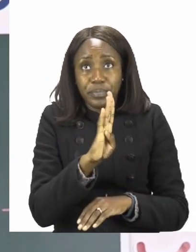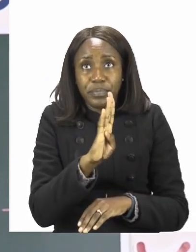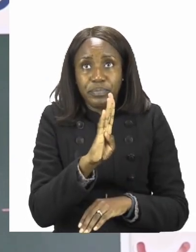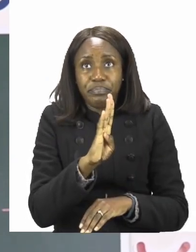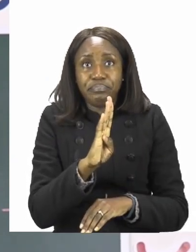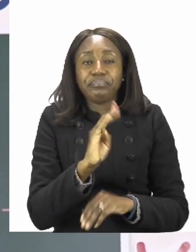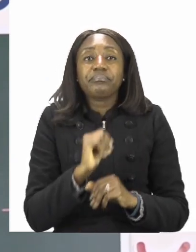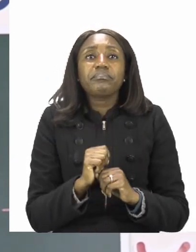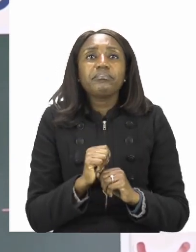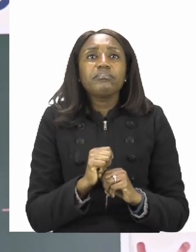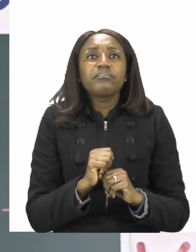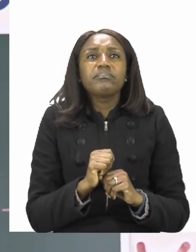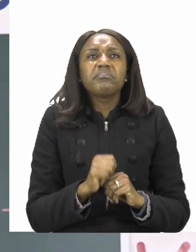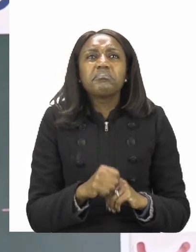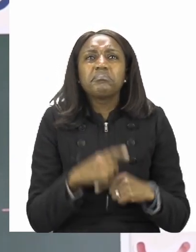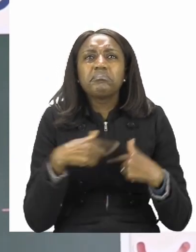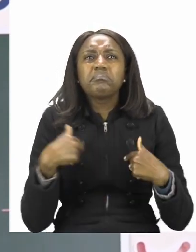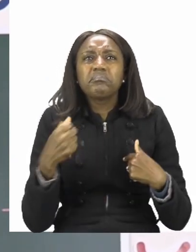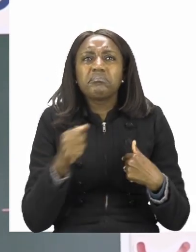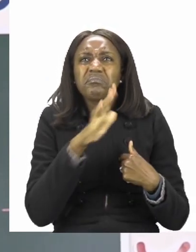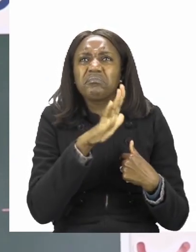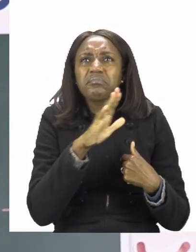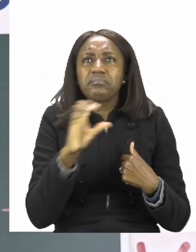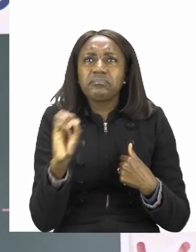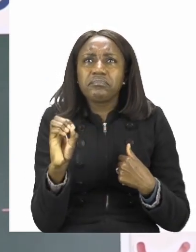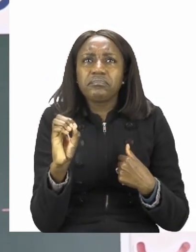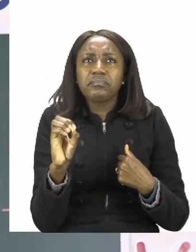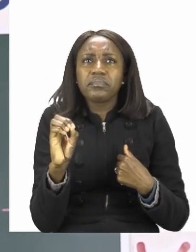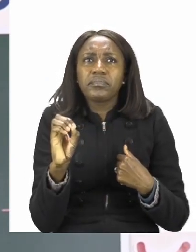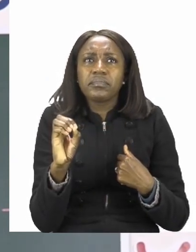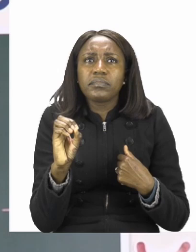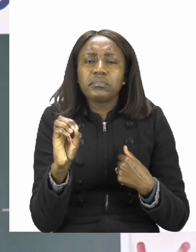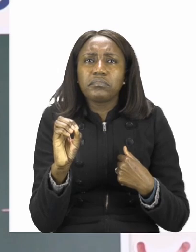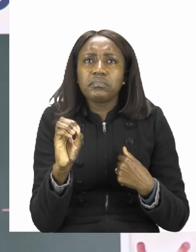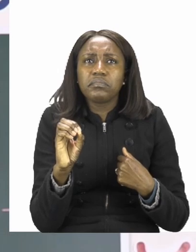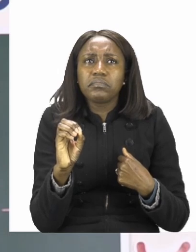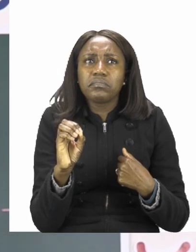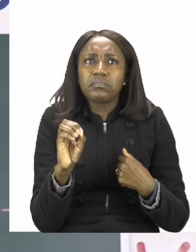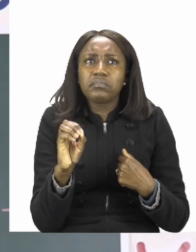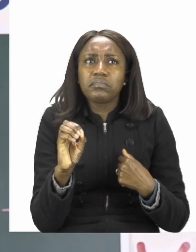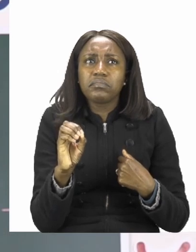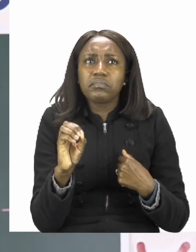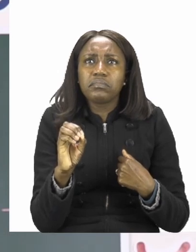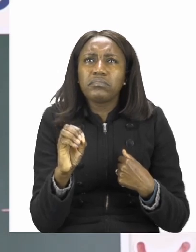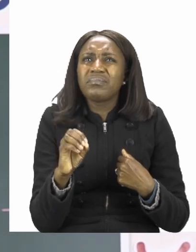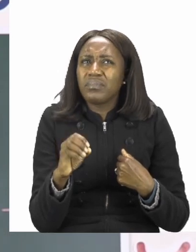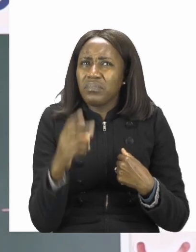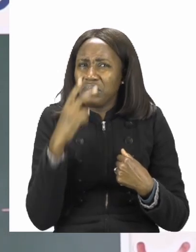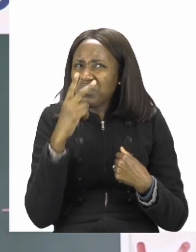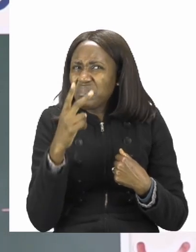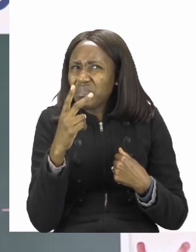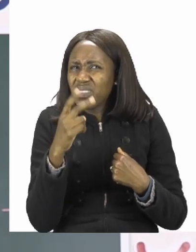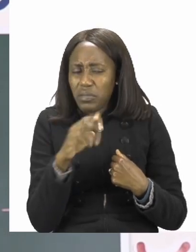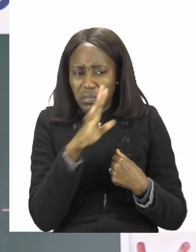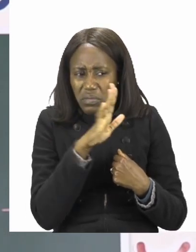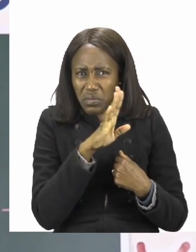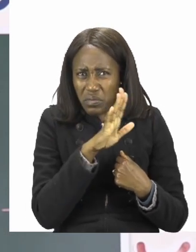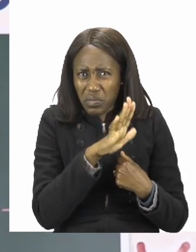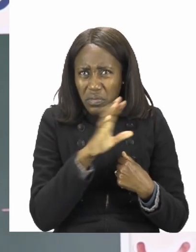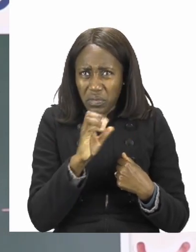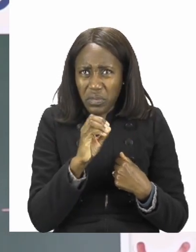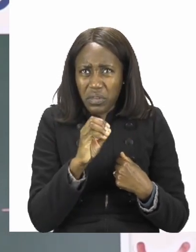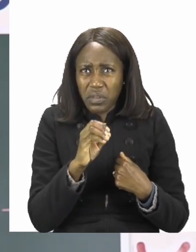it's starting at 50 and it looks like it's counting backwards because